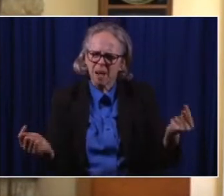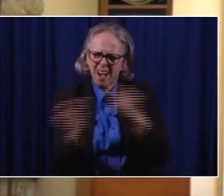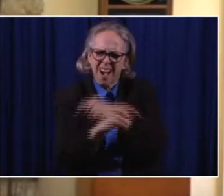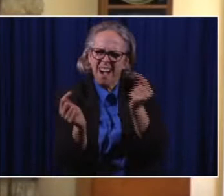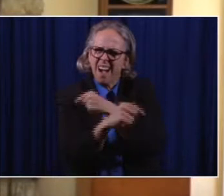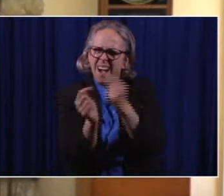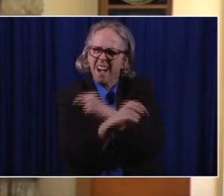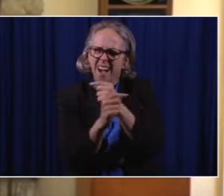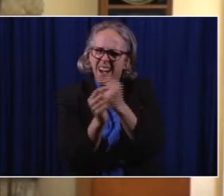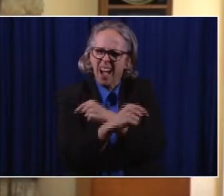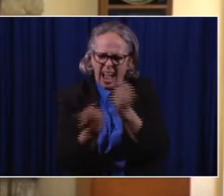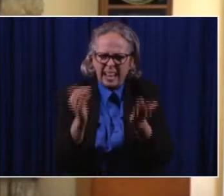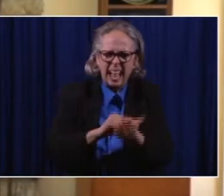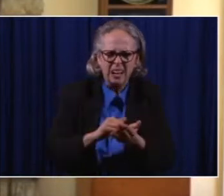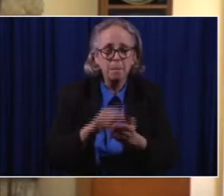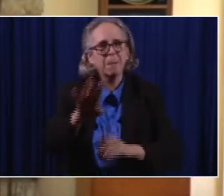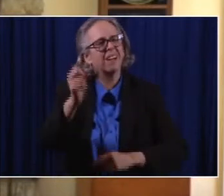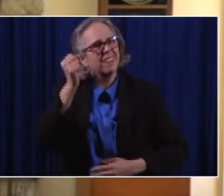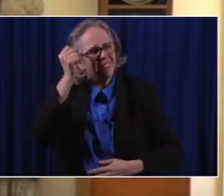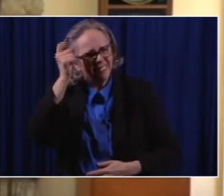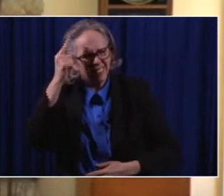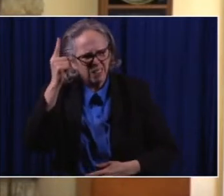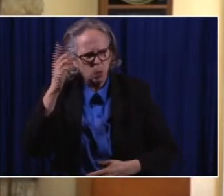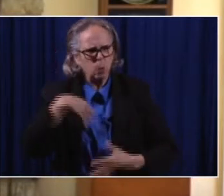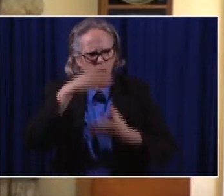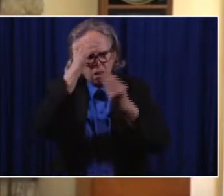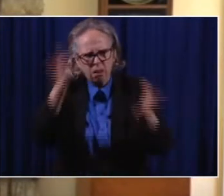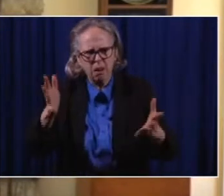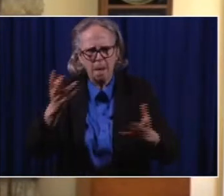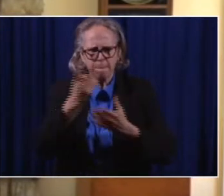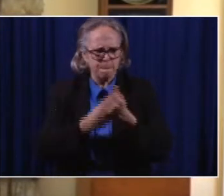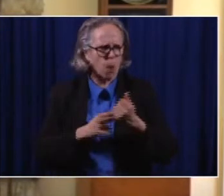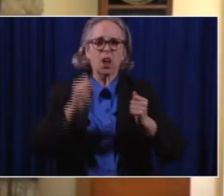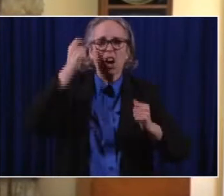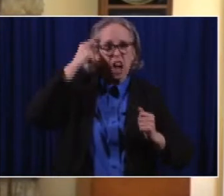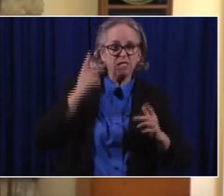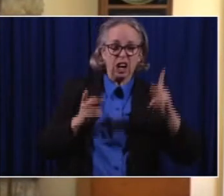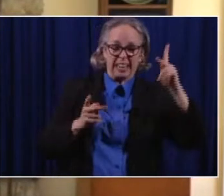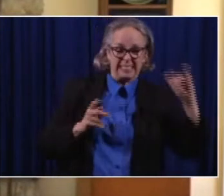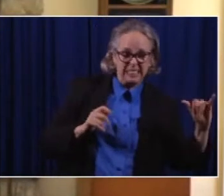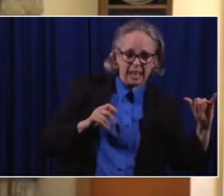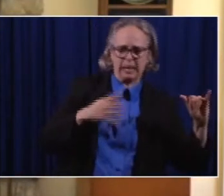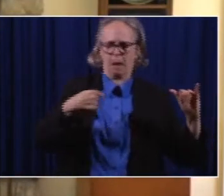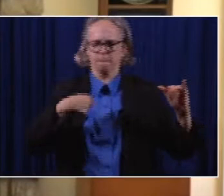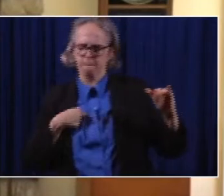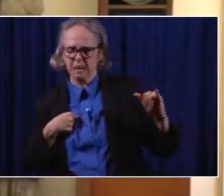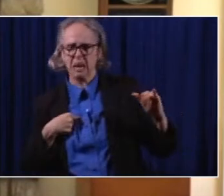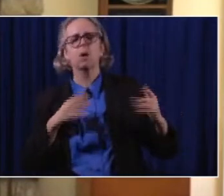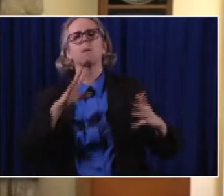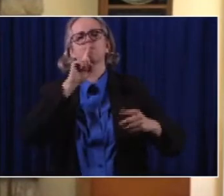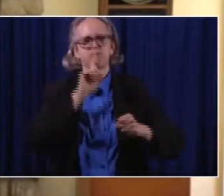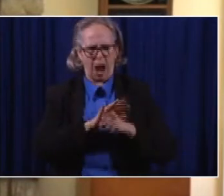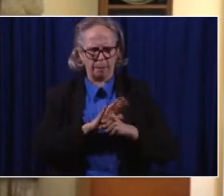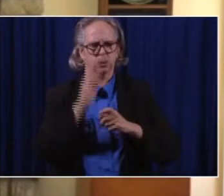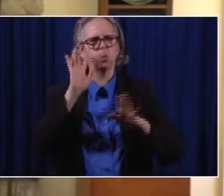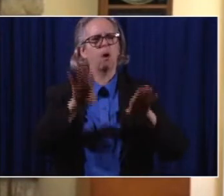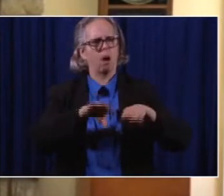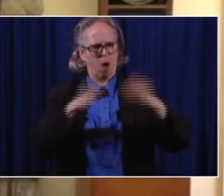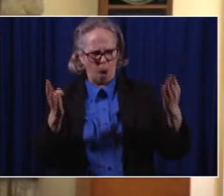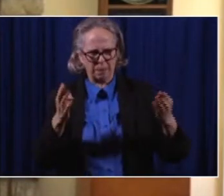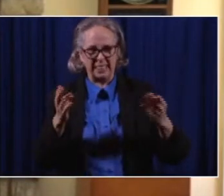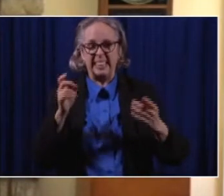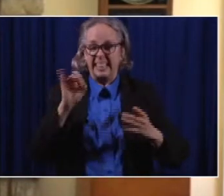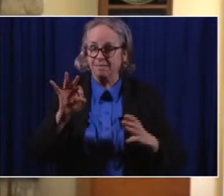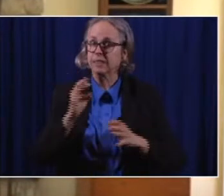governors are dedicated to making sure it's safe and that no one's going to go on there until we feel safe about taking our own families on there. So we ask